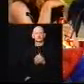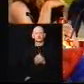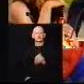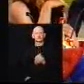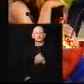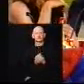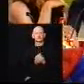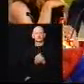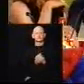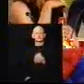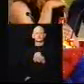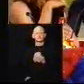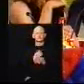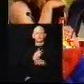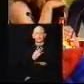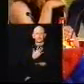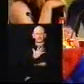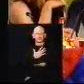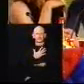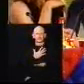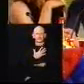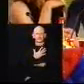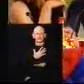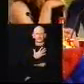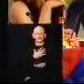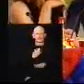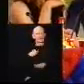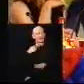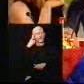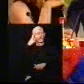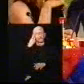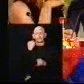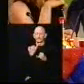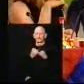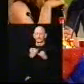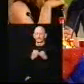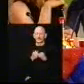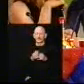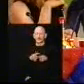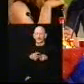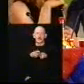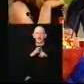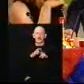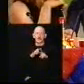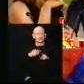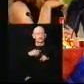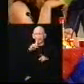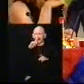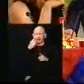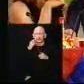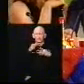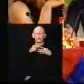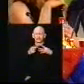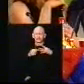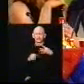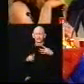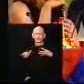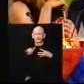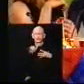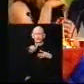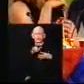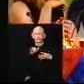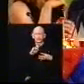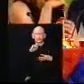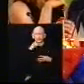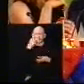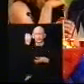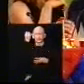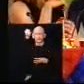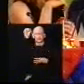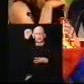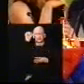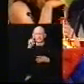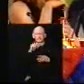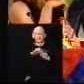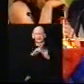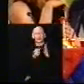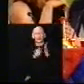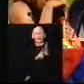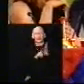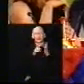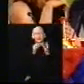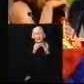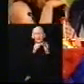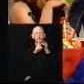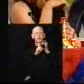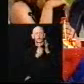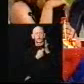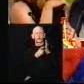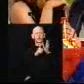In my personal opinion I think it's going to be Very tough I can't pick either the way Which way it's going to go But The Liberal Party Have got everything to lose And the